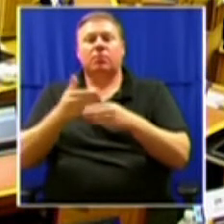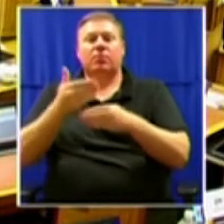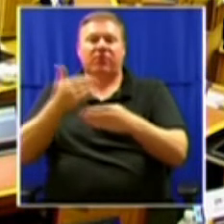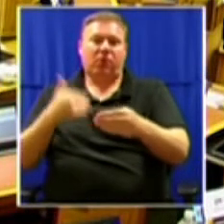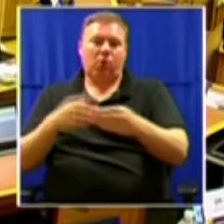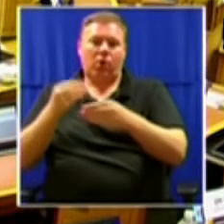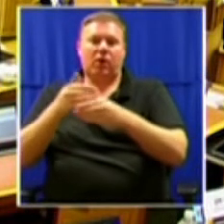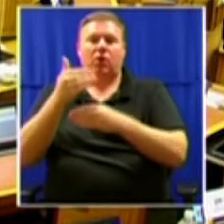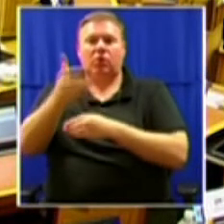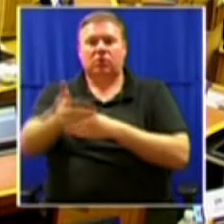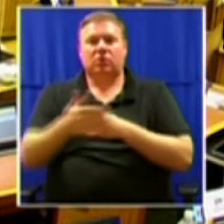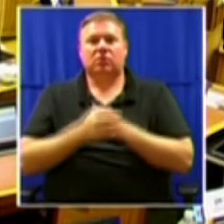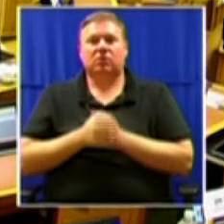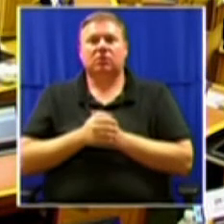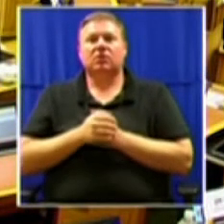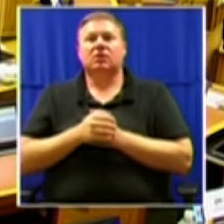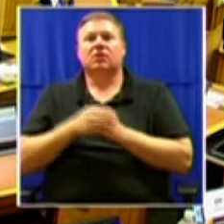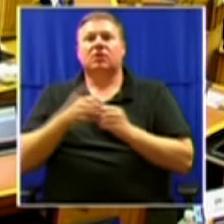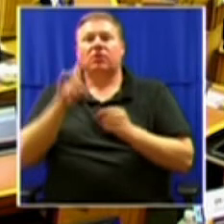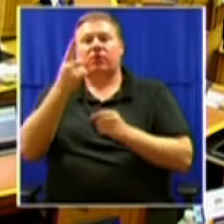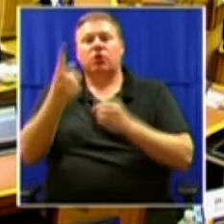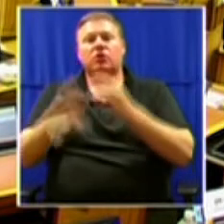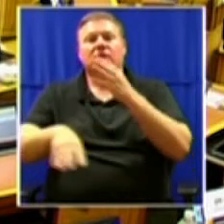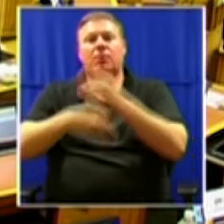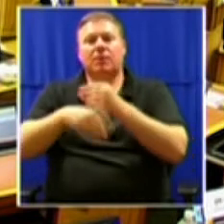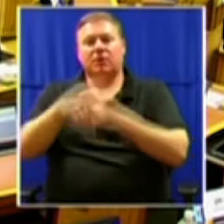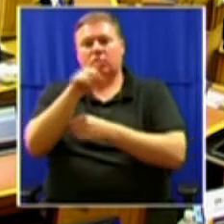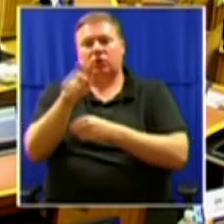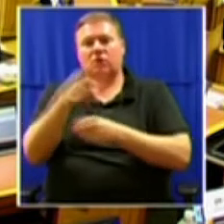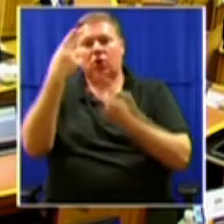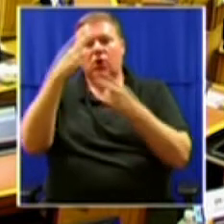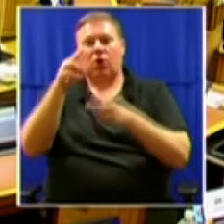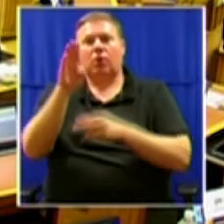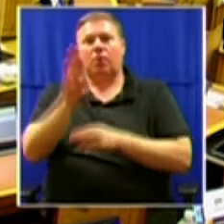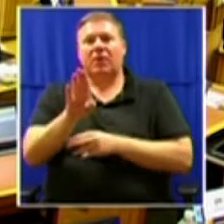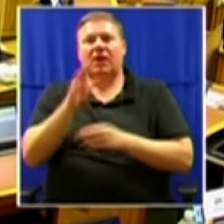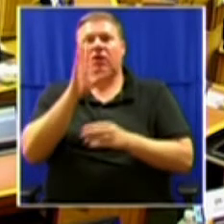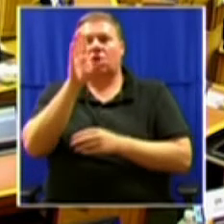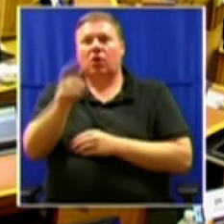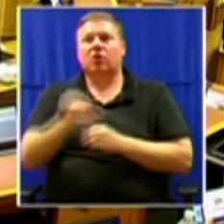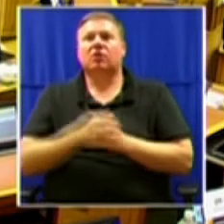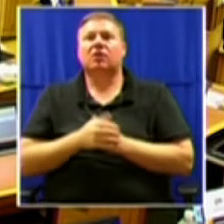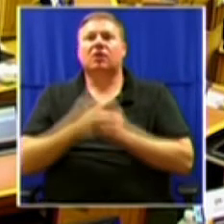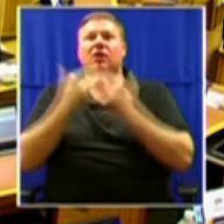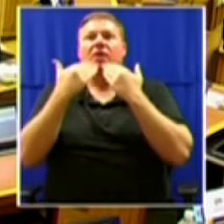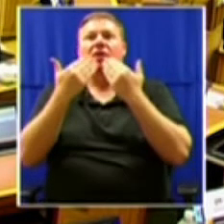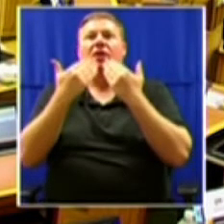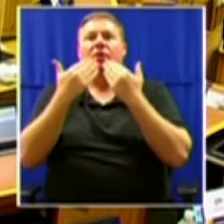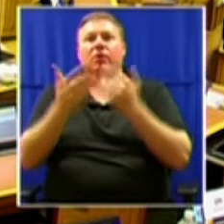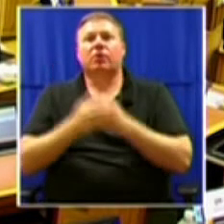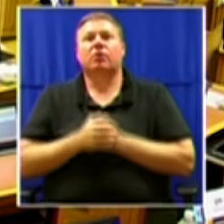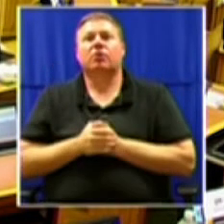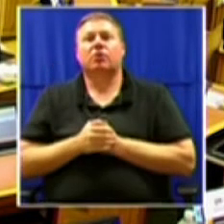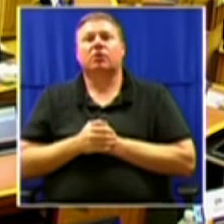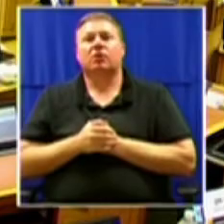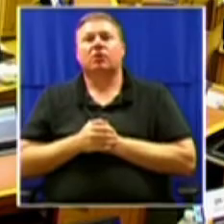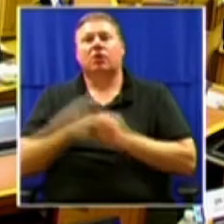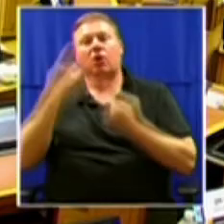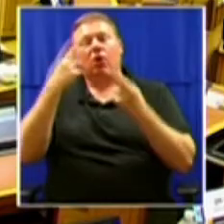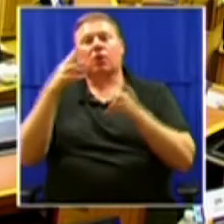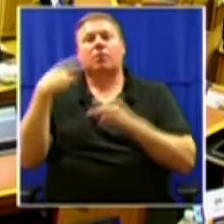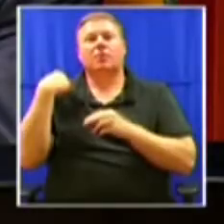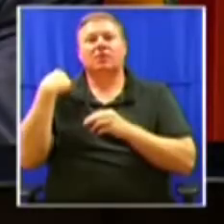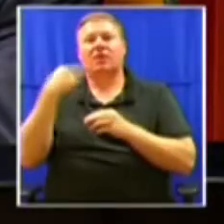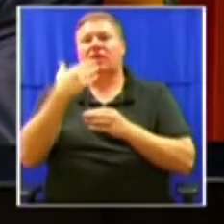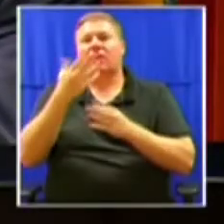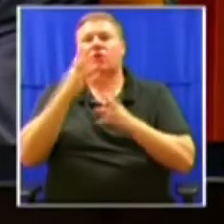will be asked by the Honourable Beekers. Thank you, Honourable Chair. Honourable Minister, thank you for the response.